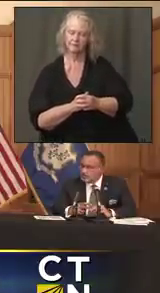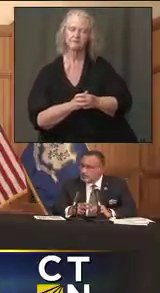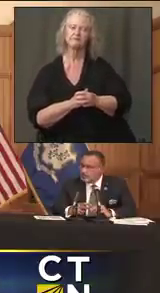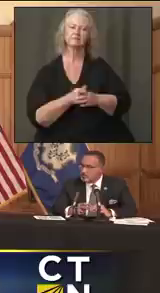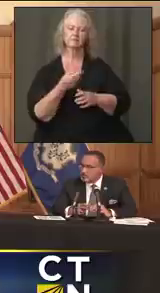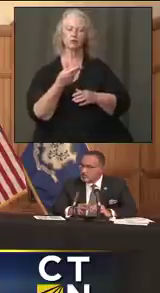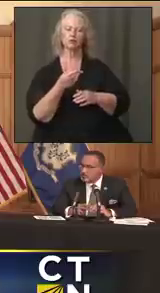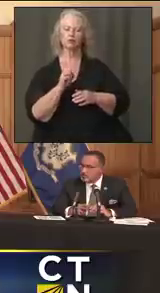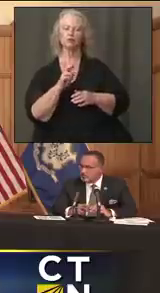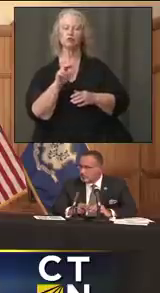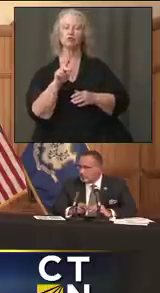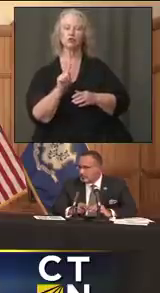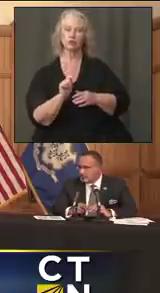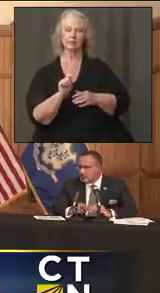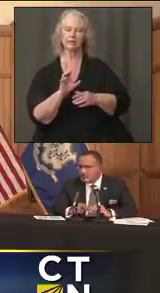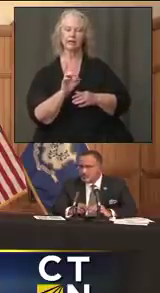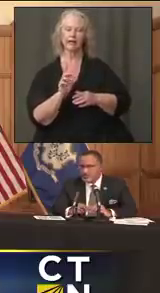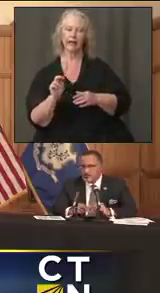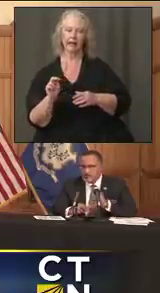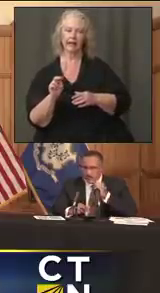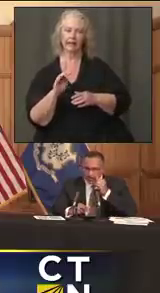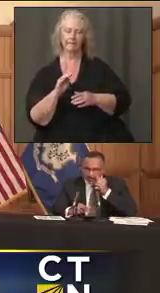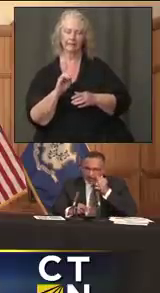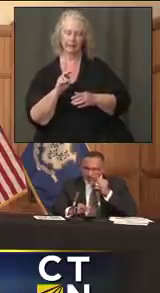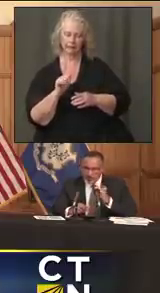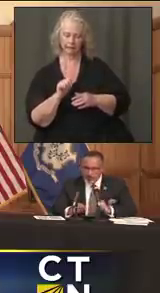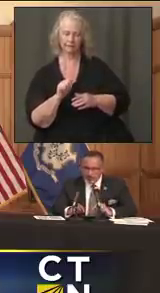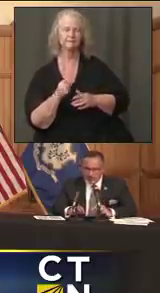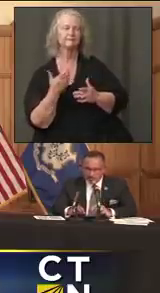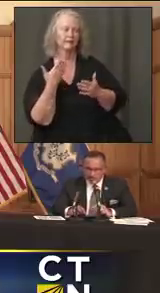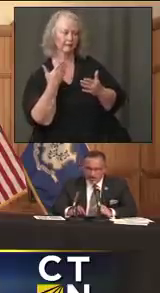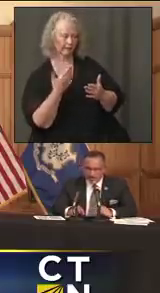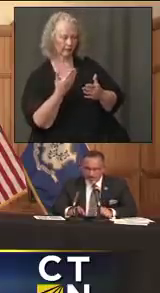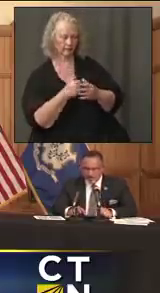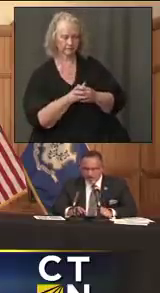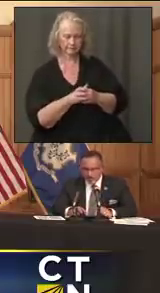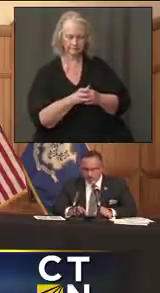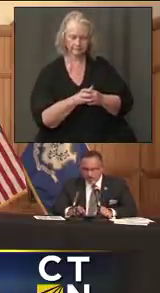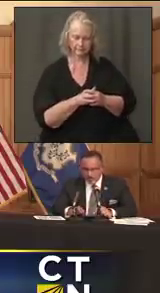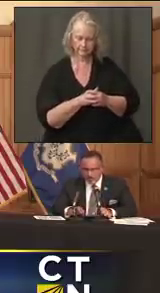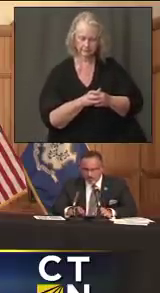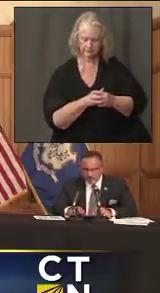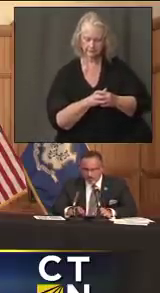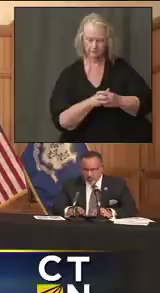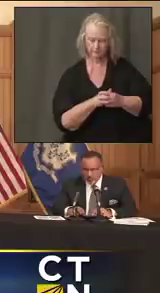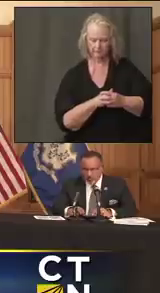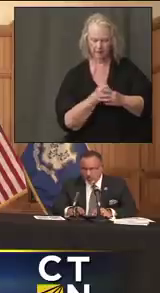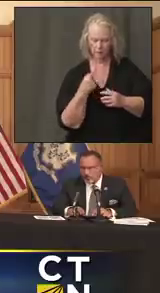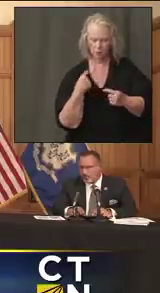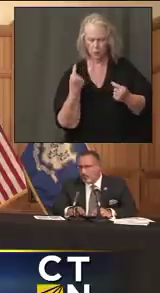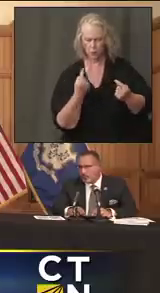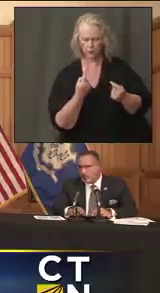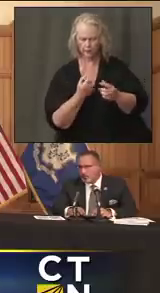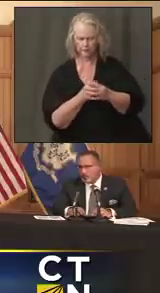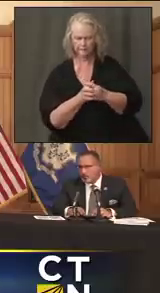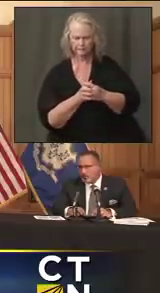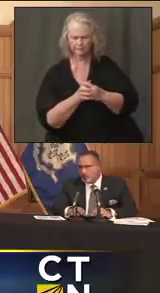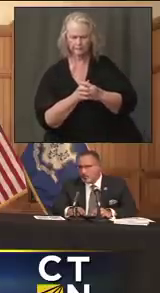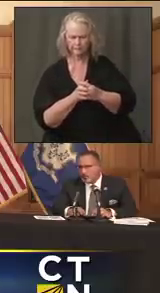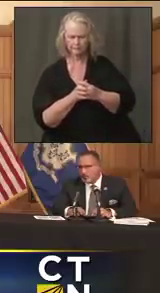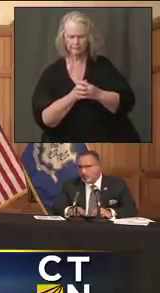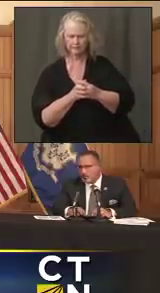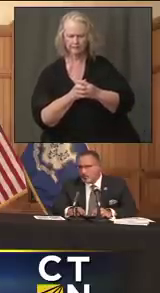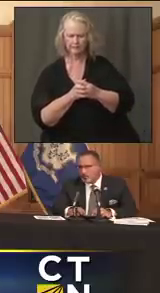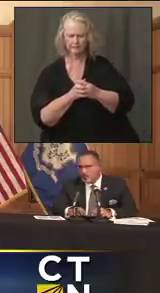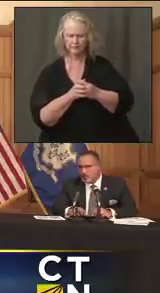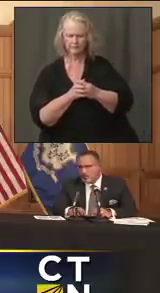Hearst, Connecticut Media. Hi, thanks for taking my call. I'm wondering if many summer schools